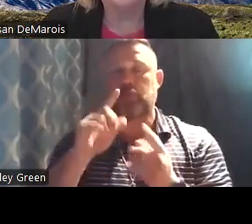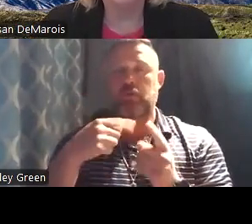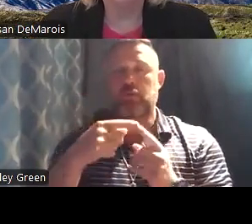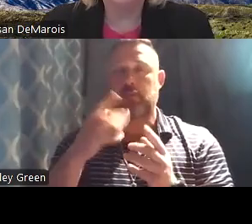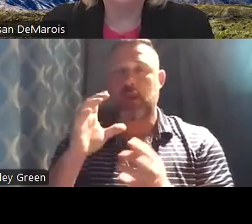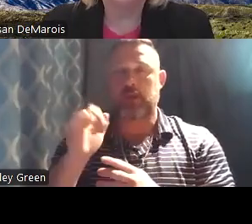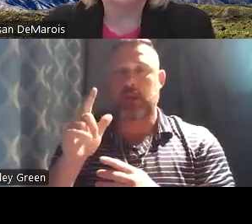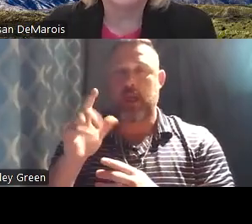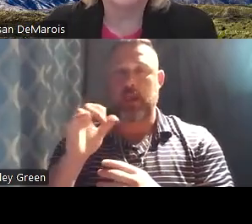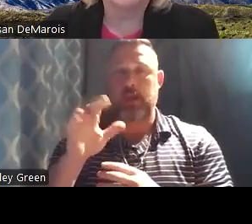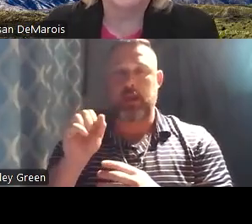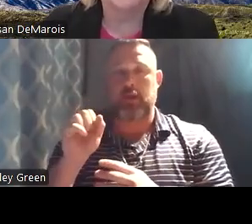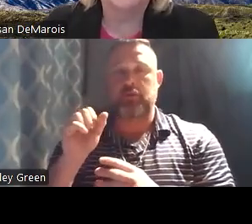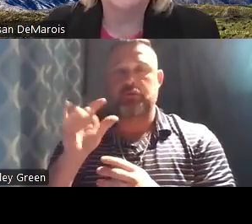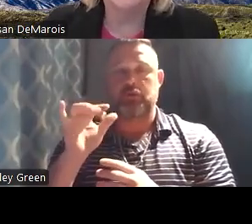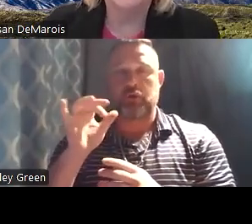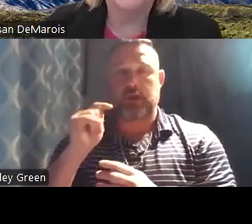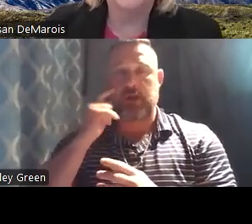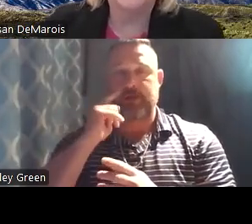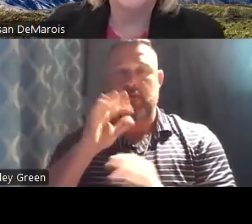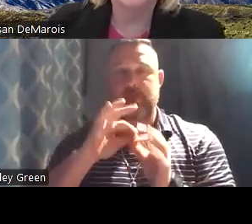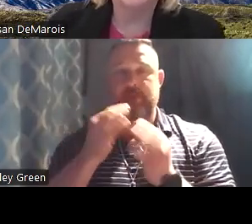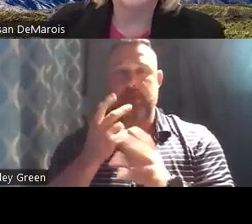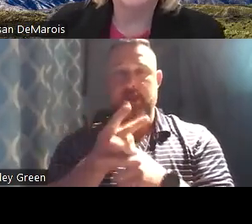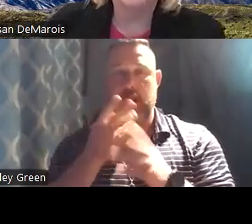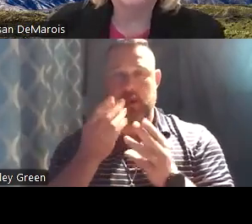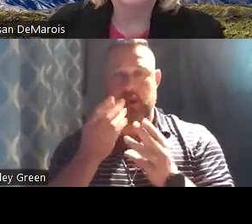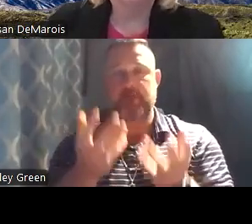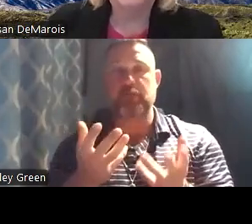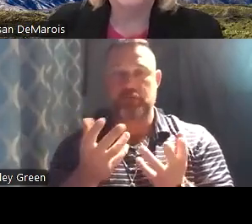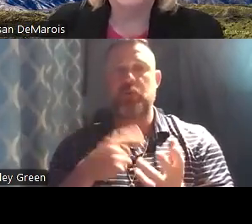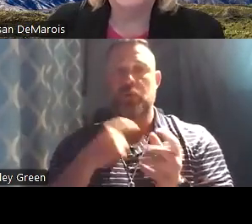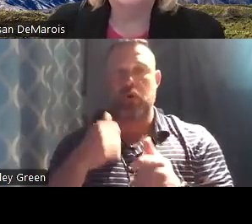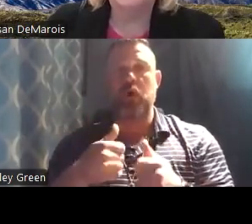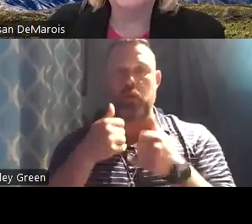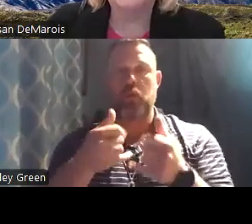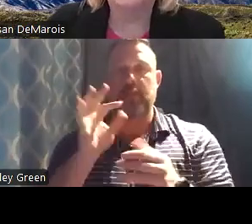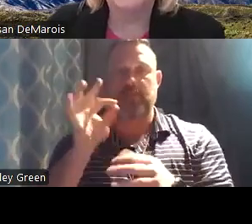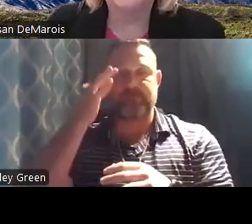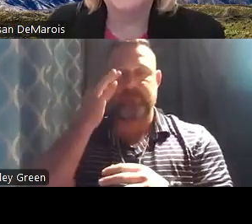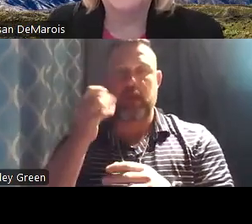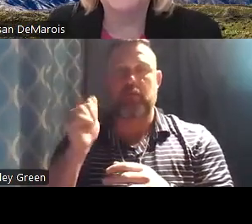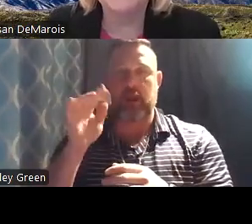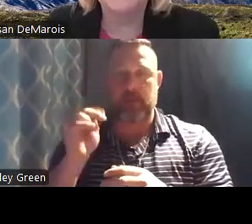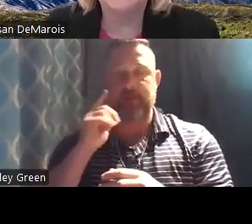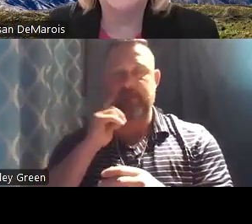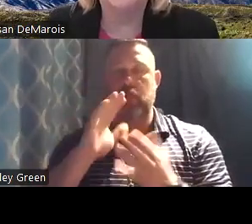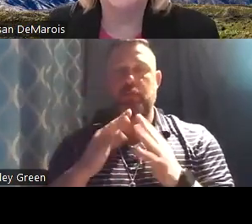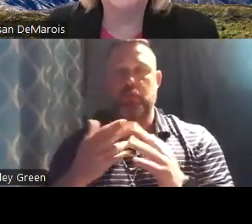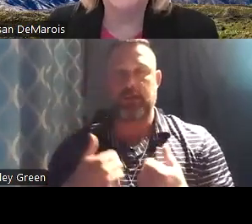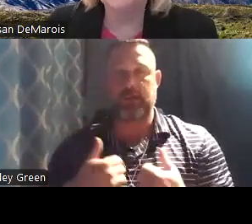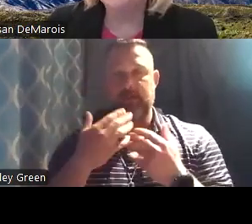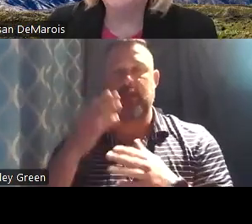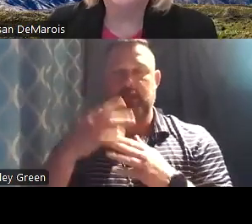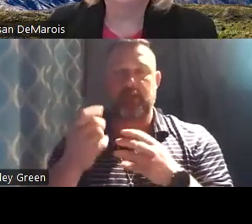Cal Cares grant for family caregivers. We were awarded this by the Federal Administration for Community Living at the end of